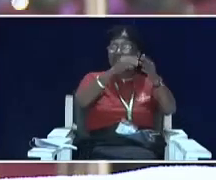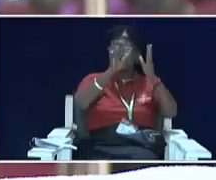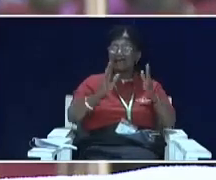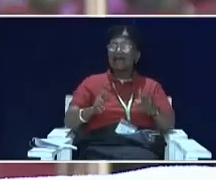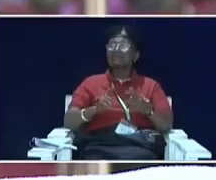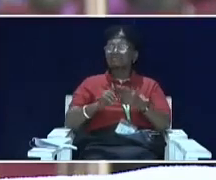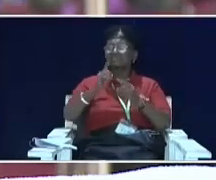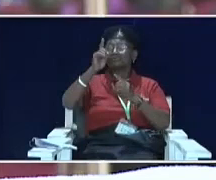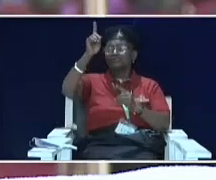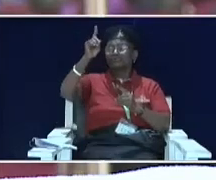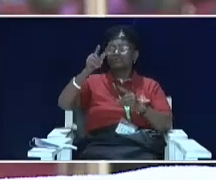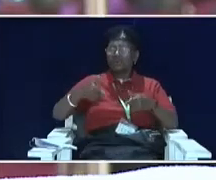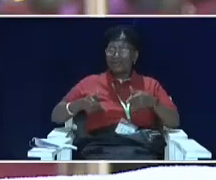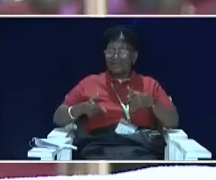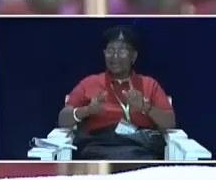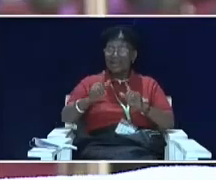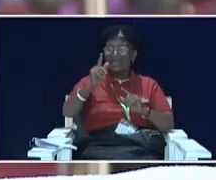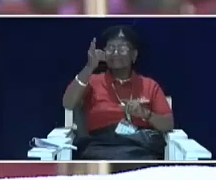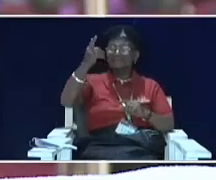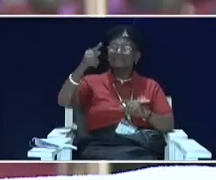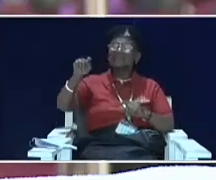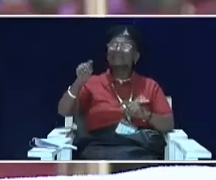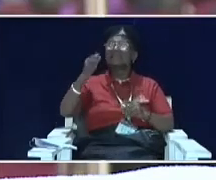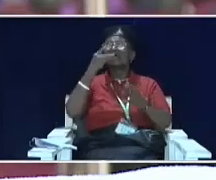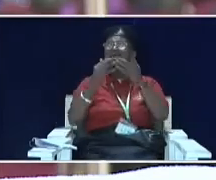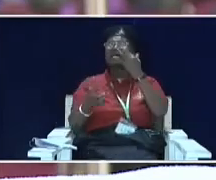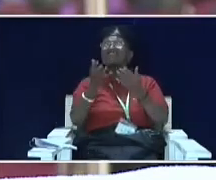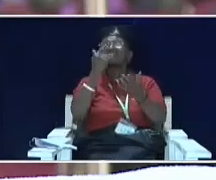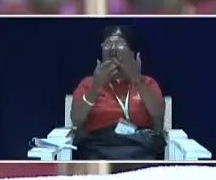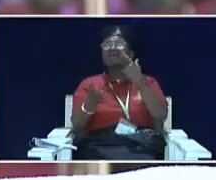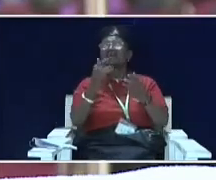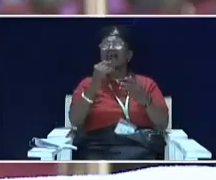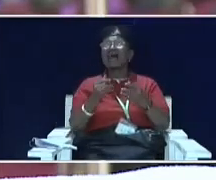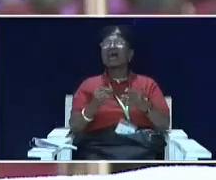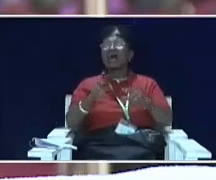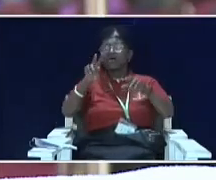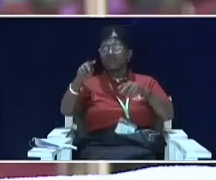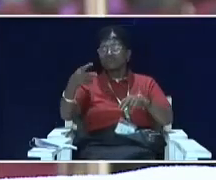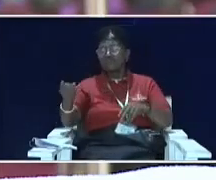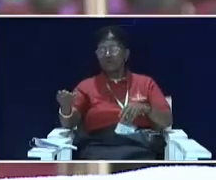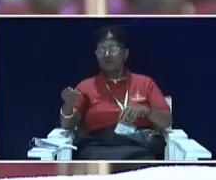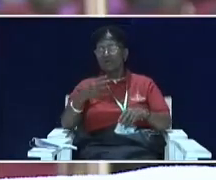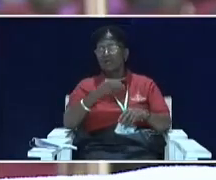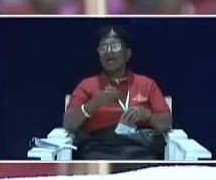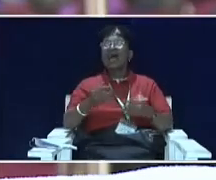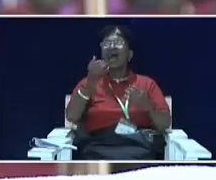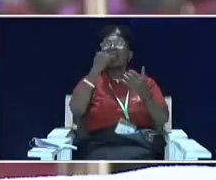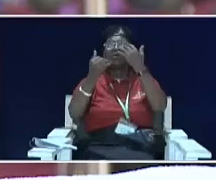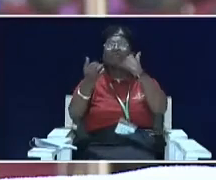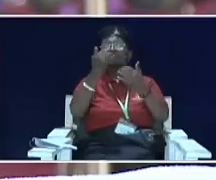let the fire fall and consume it tonight.